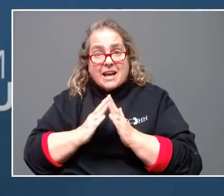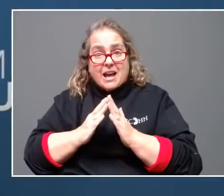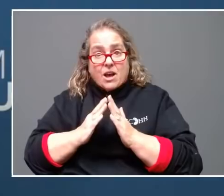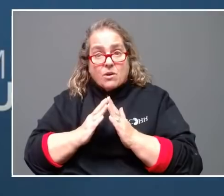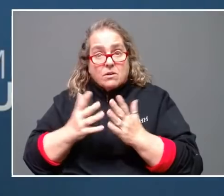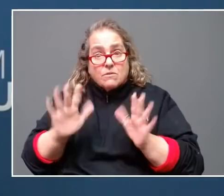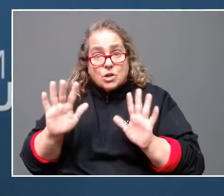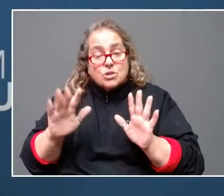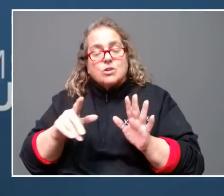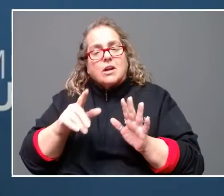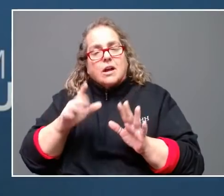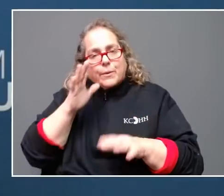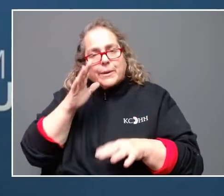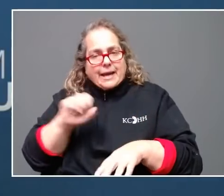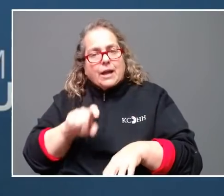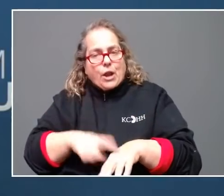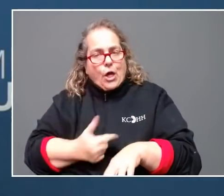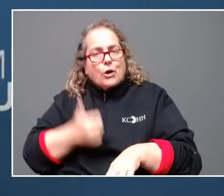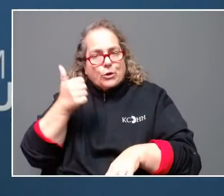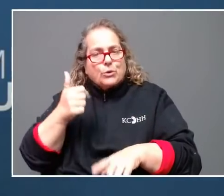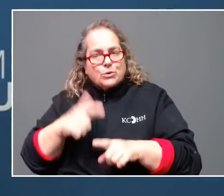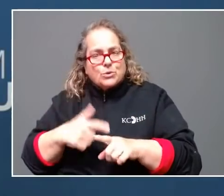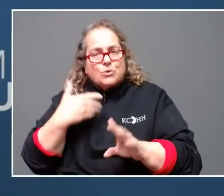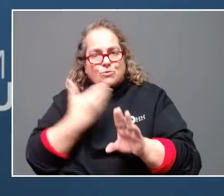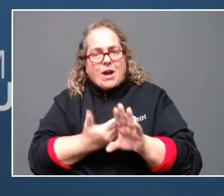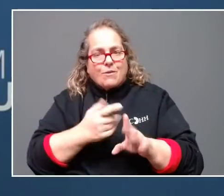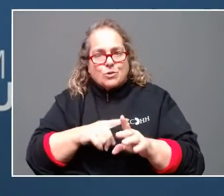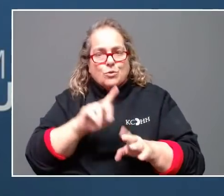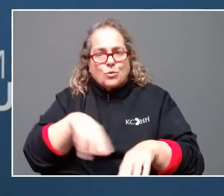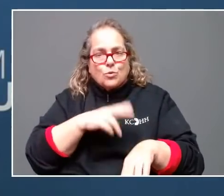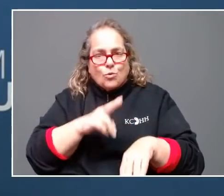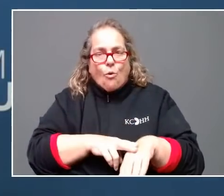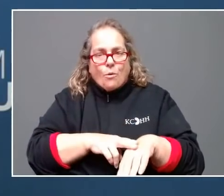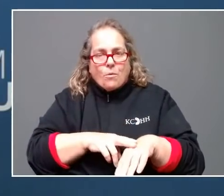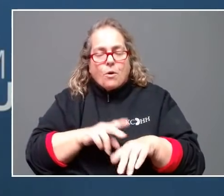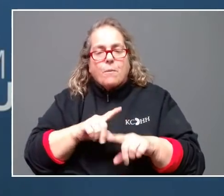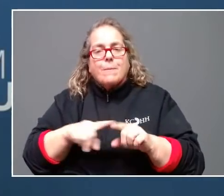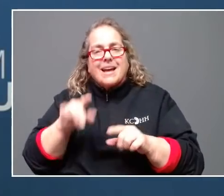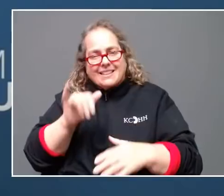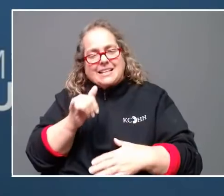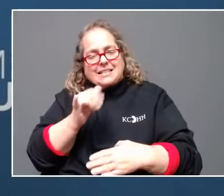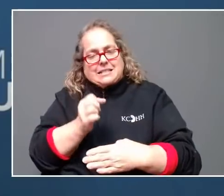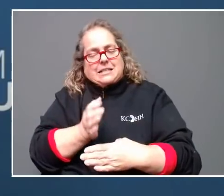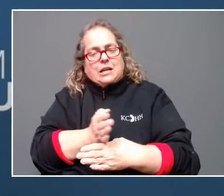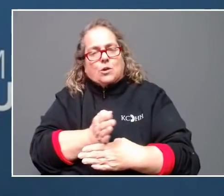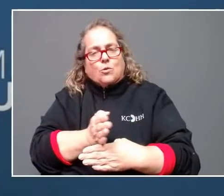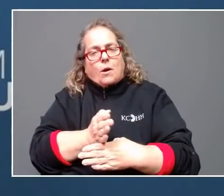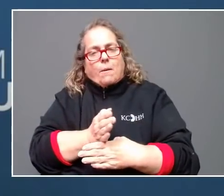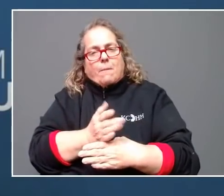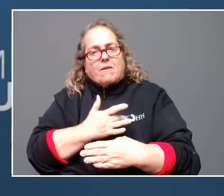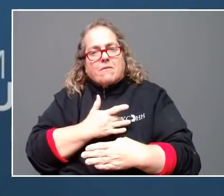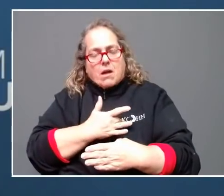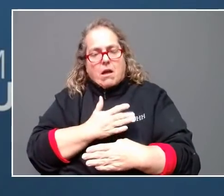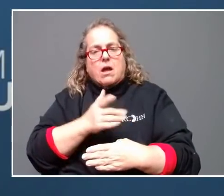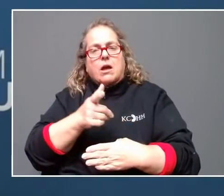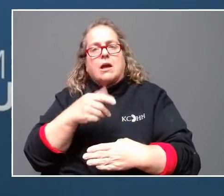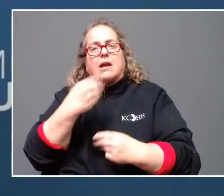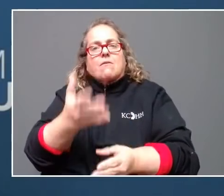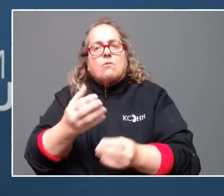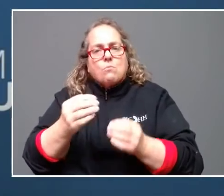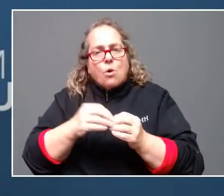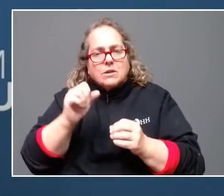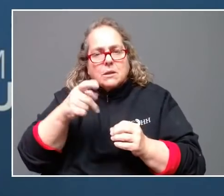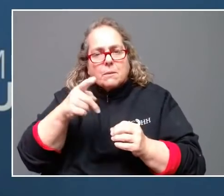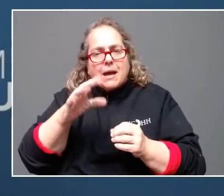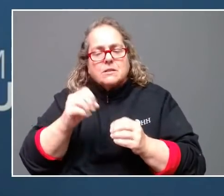to a normal. But this is an interim step that we think will provide, again, more space and more comfort to our